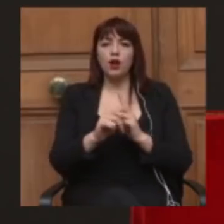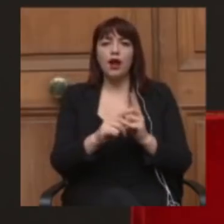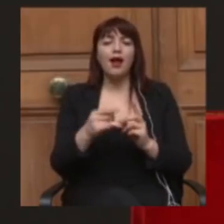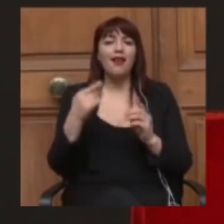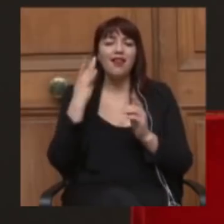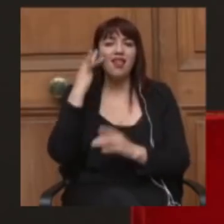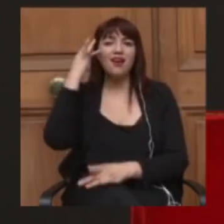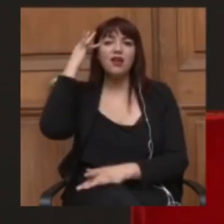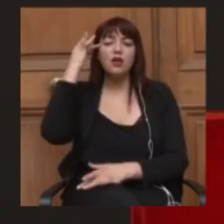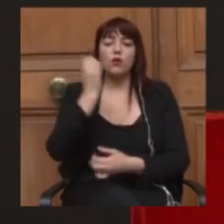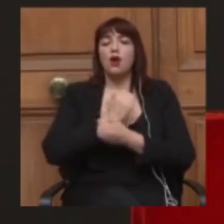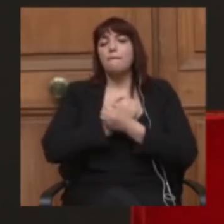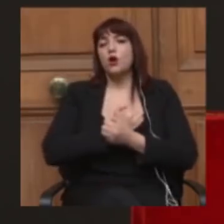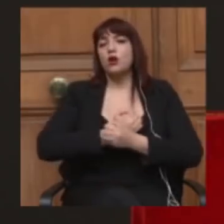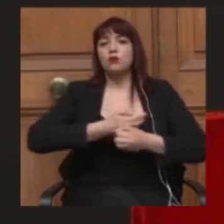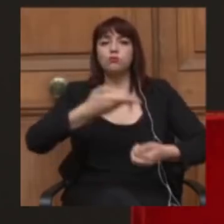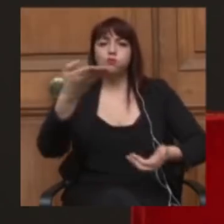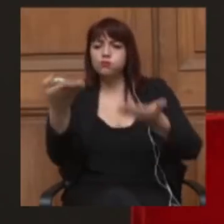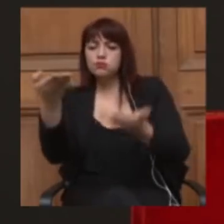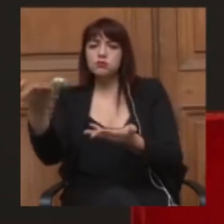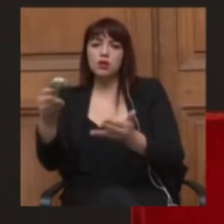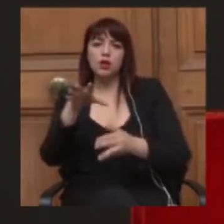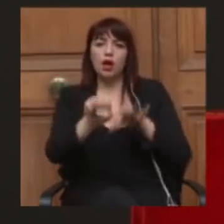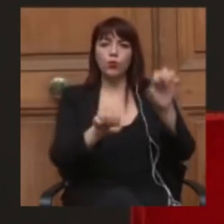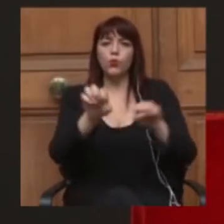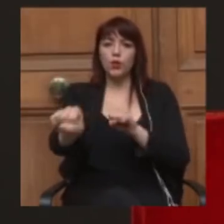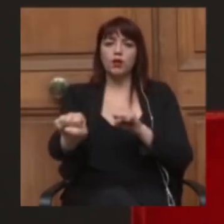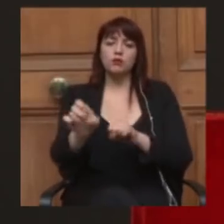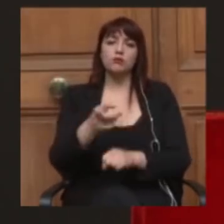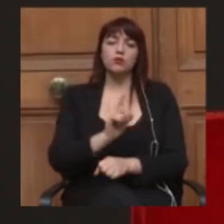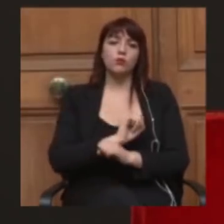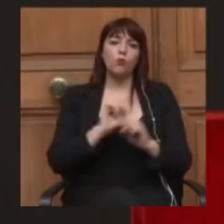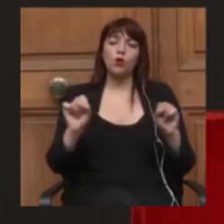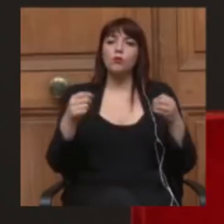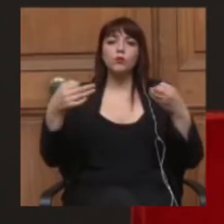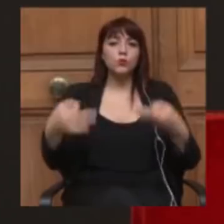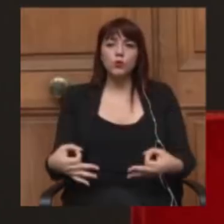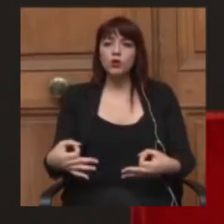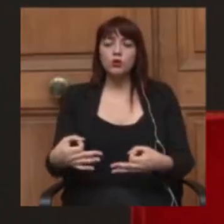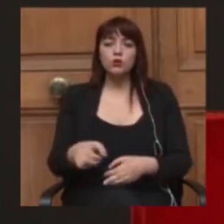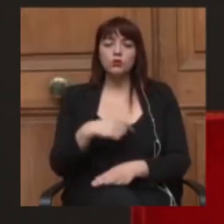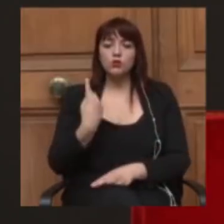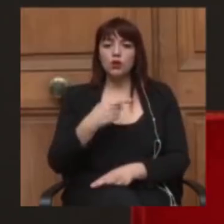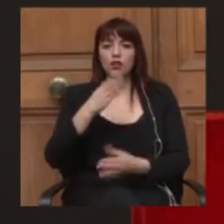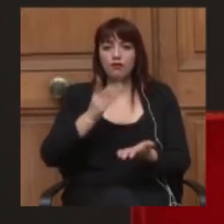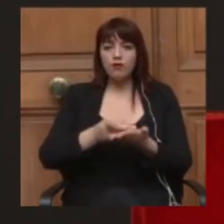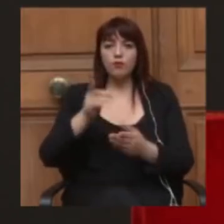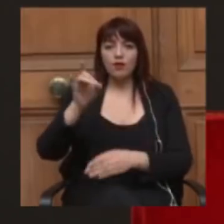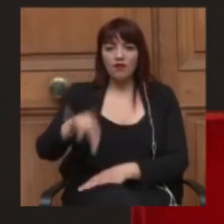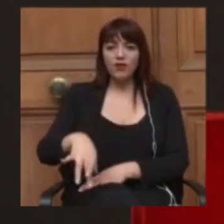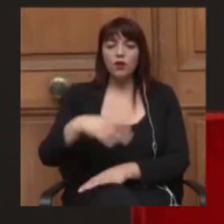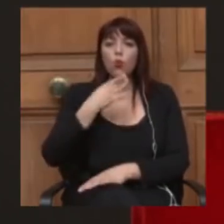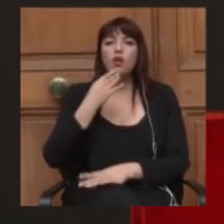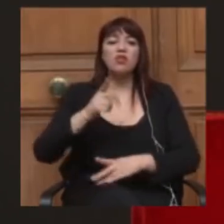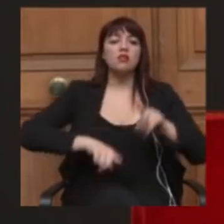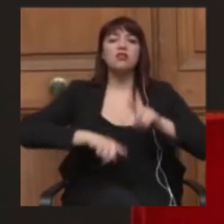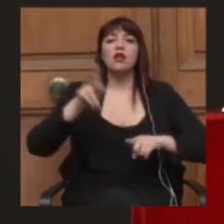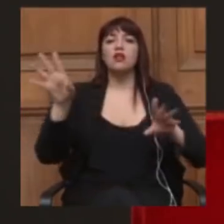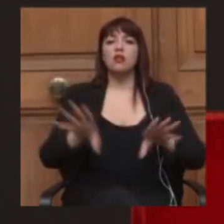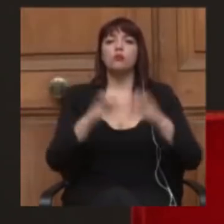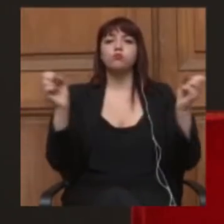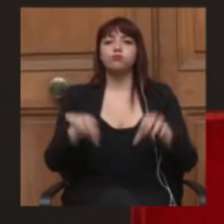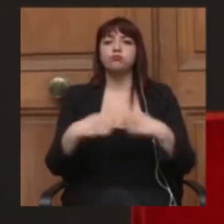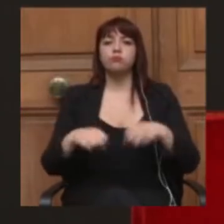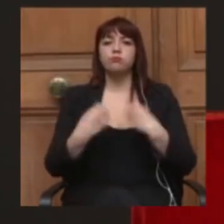be captured in that way. Of course, we need to know how much land has been destroyed in the course of